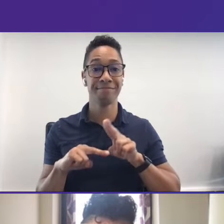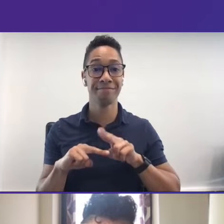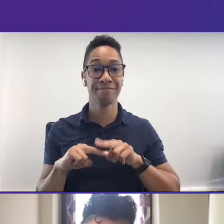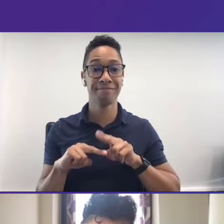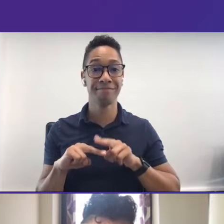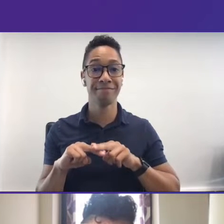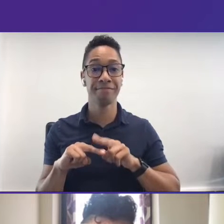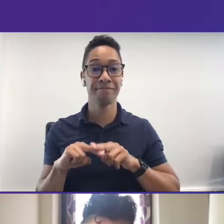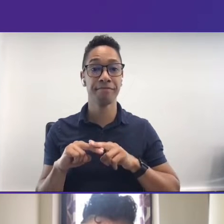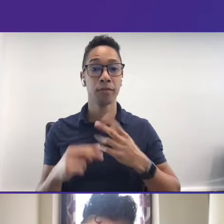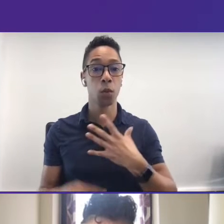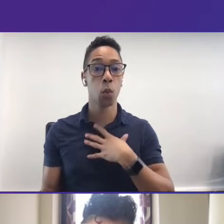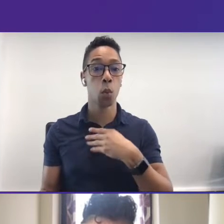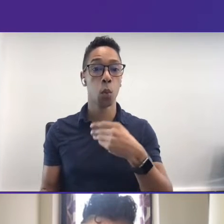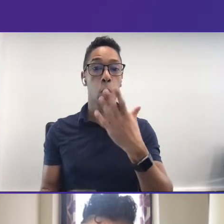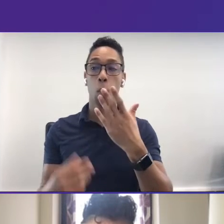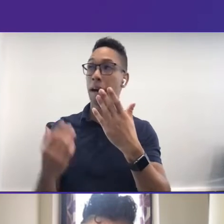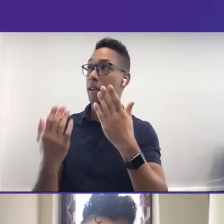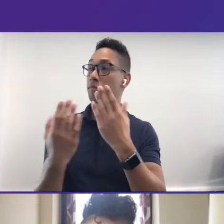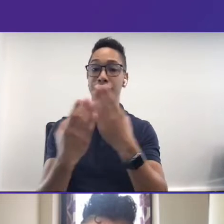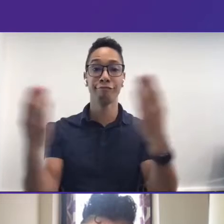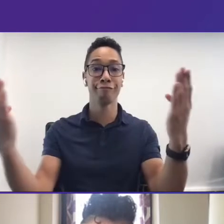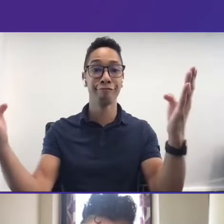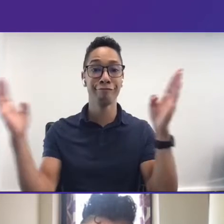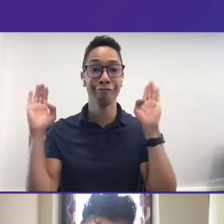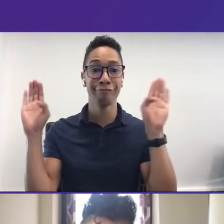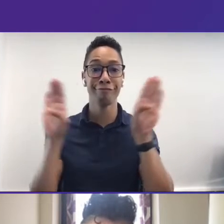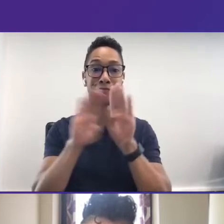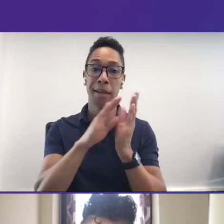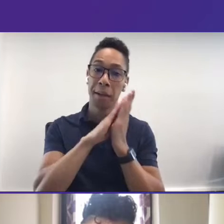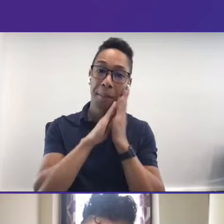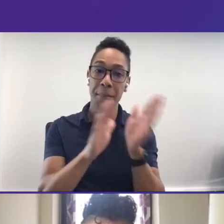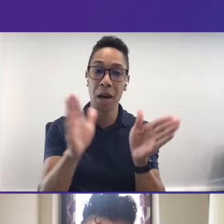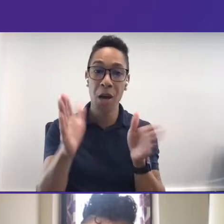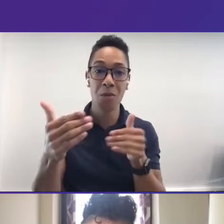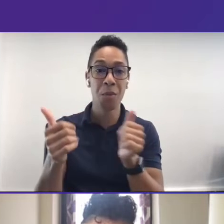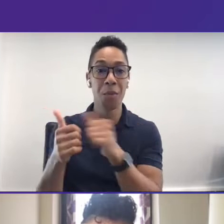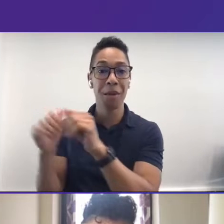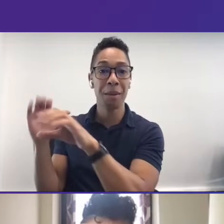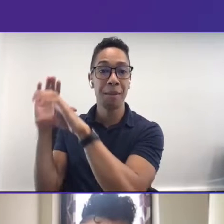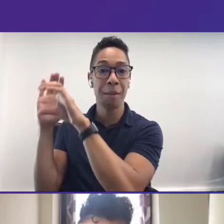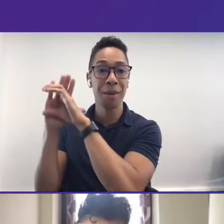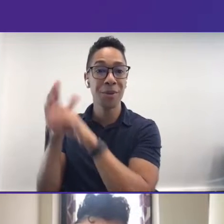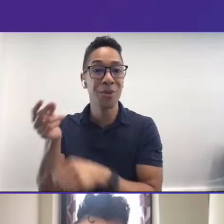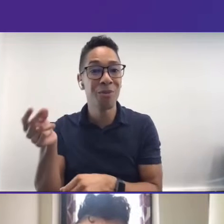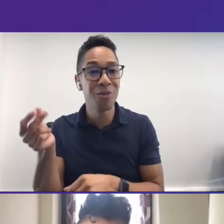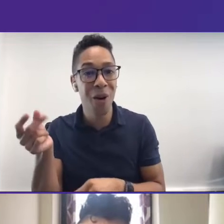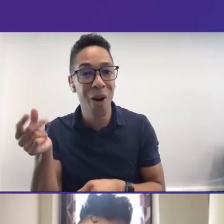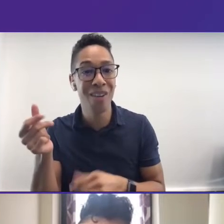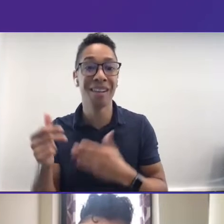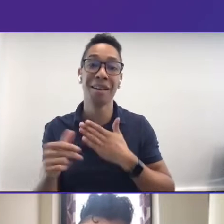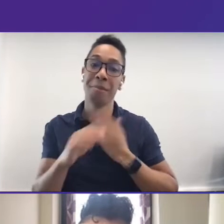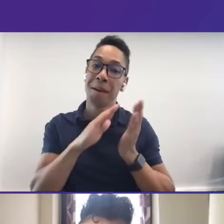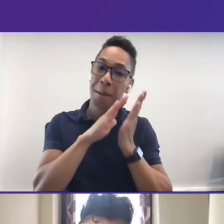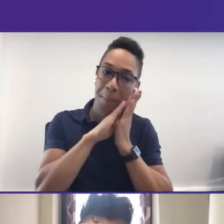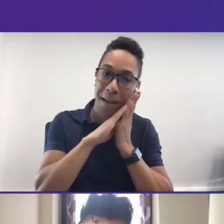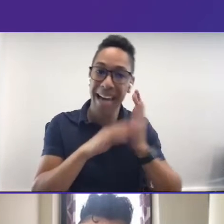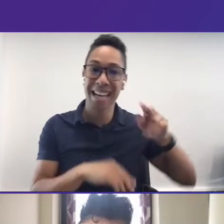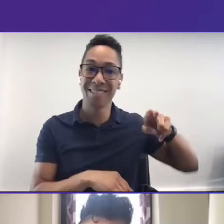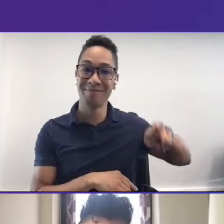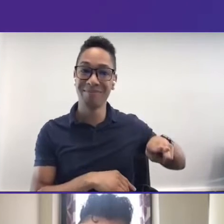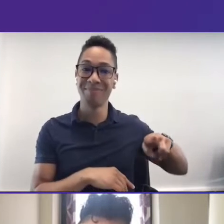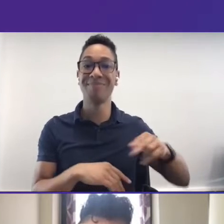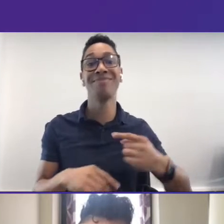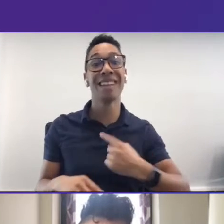white bedroom. I have a little picture in the back of a dog and my bed, and I'm